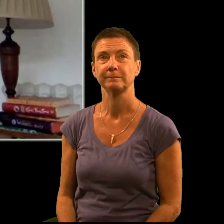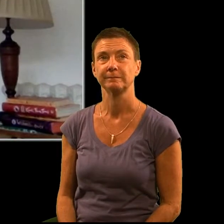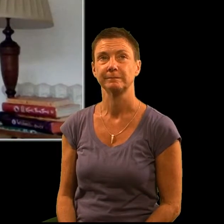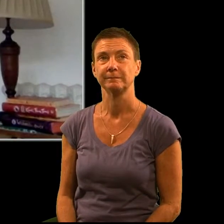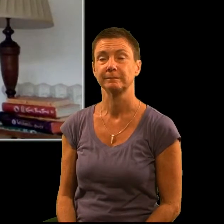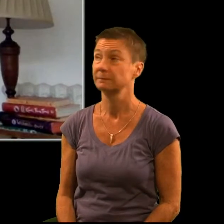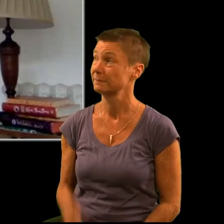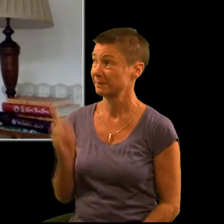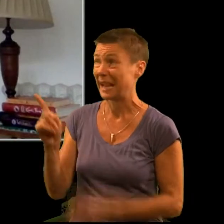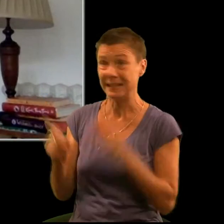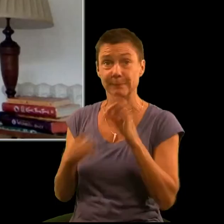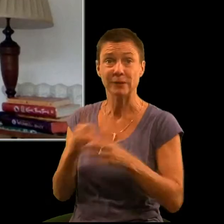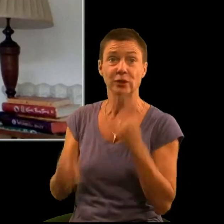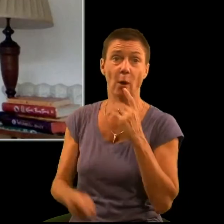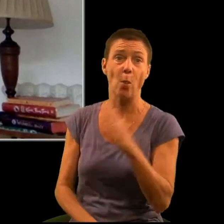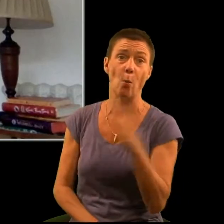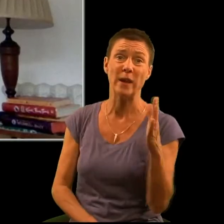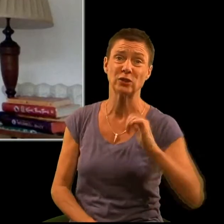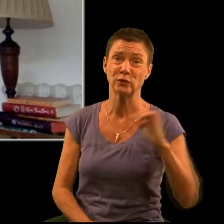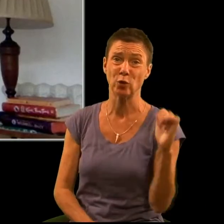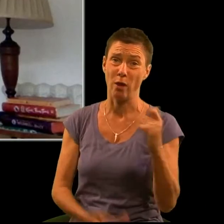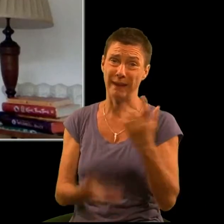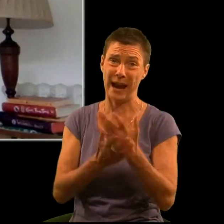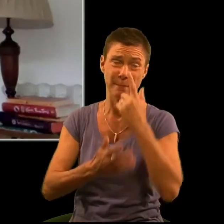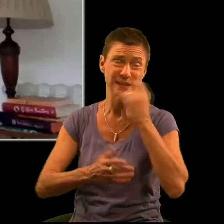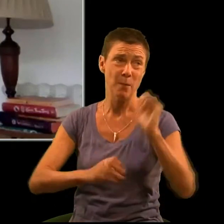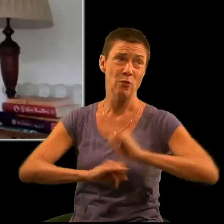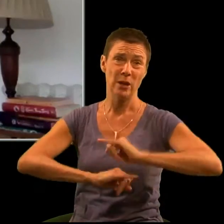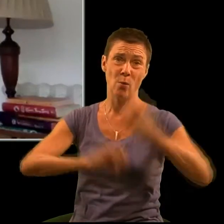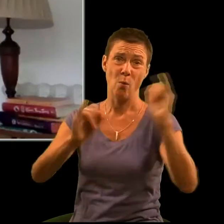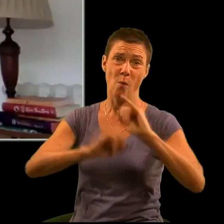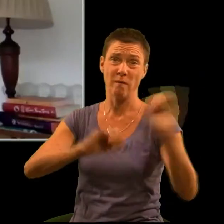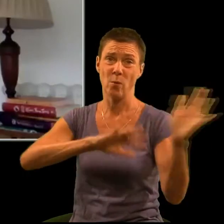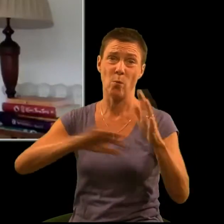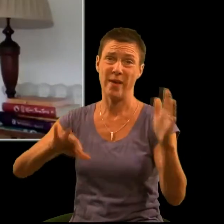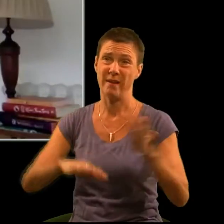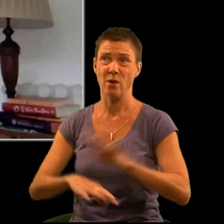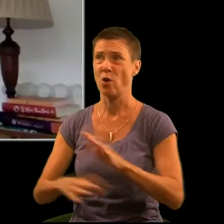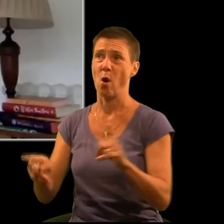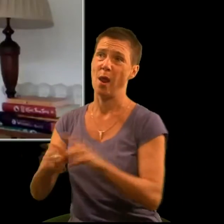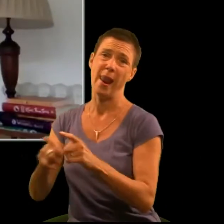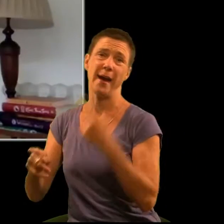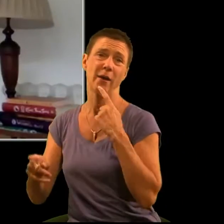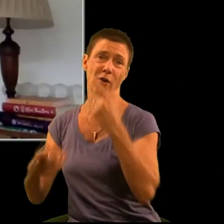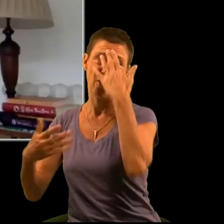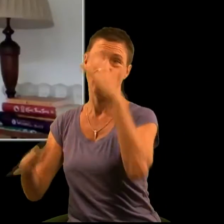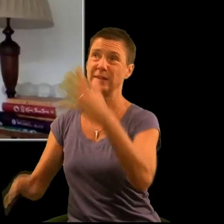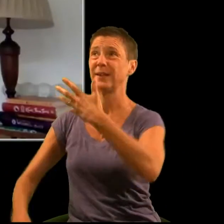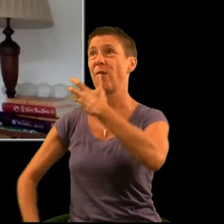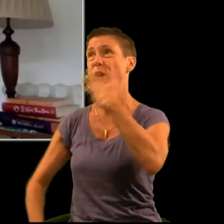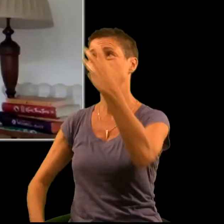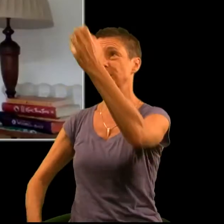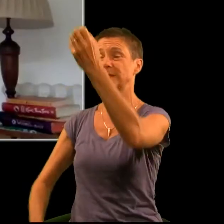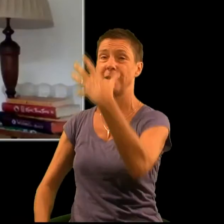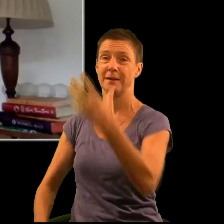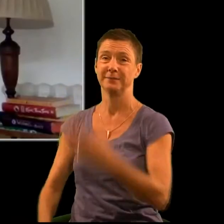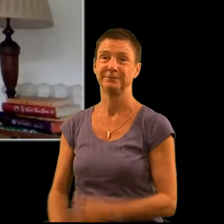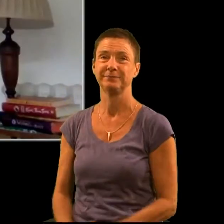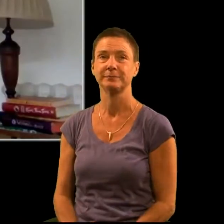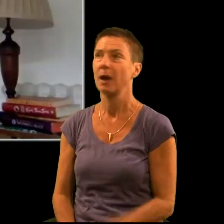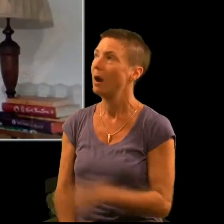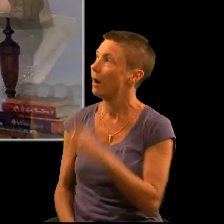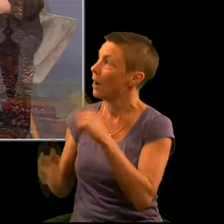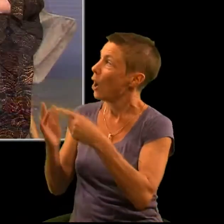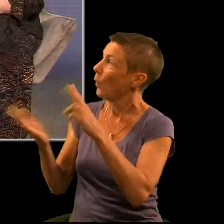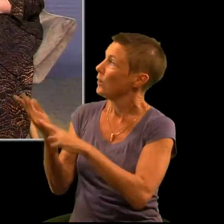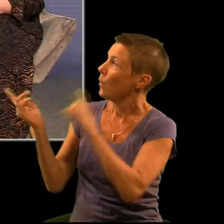Especially on the west coast of Scotland, we can have some Yes. terrifying storms. Not the Mediterranean. Not the Mediterranean, indeed. Owen, you're back. We lost